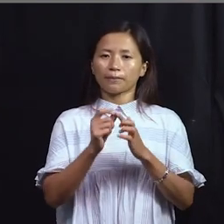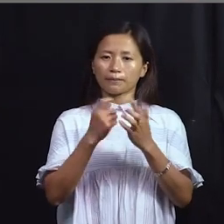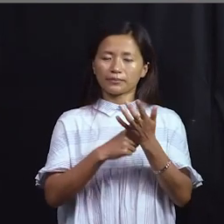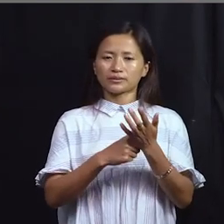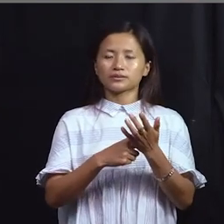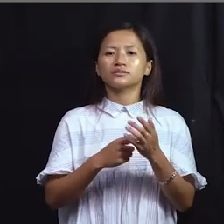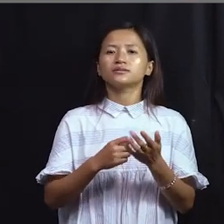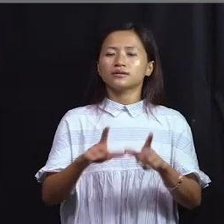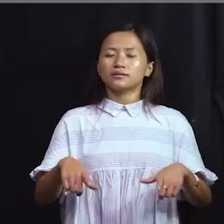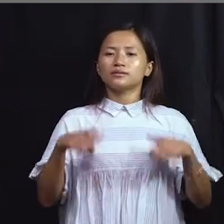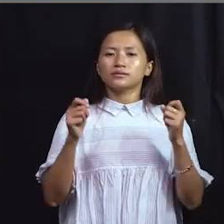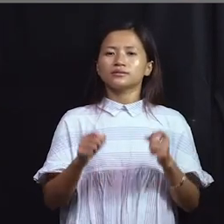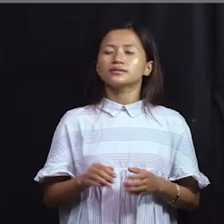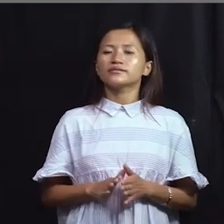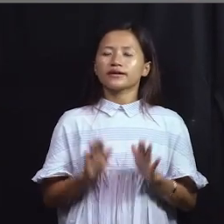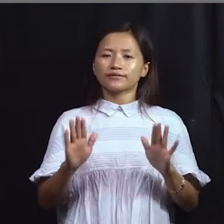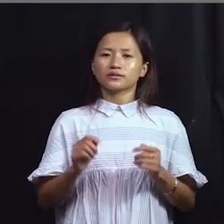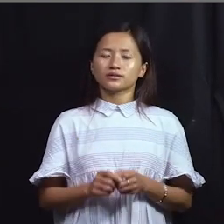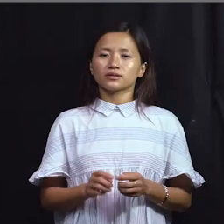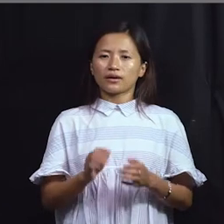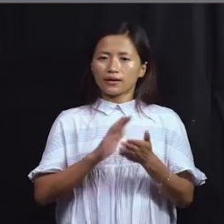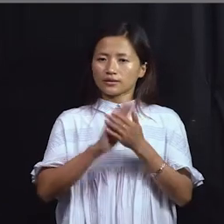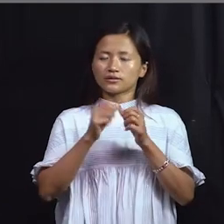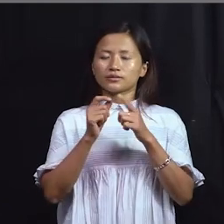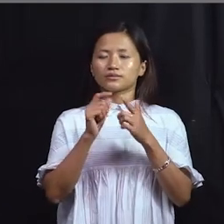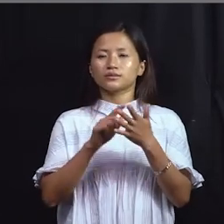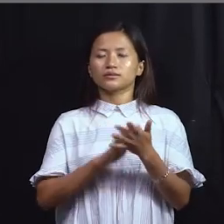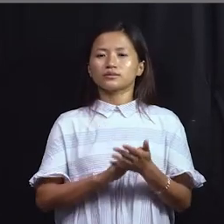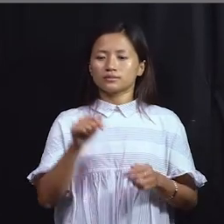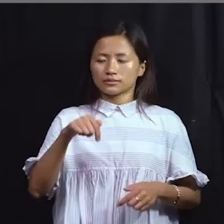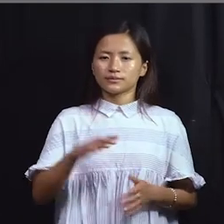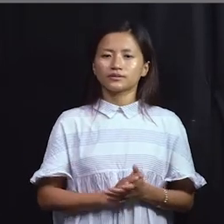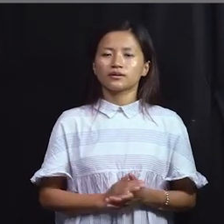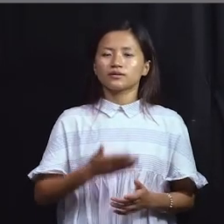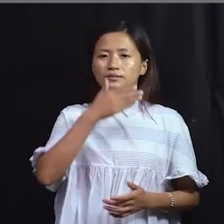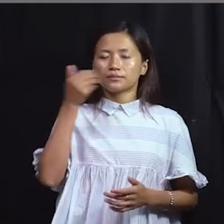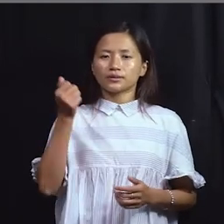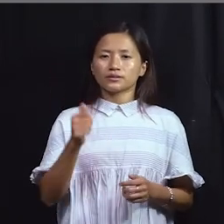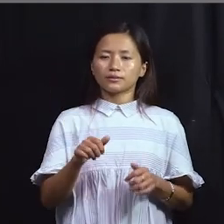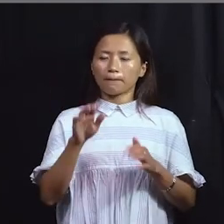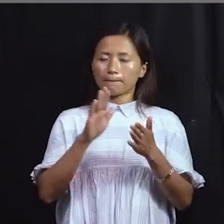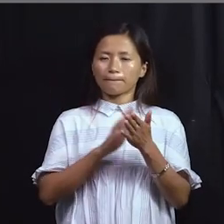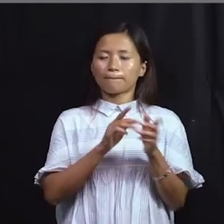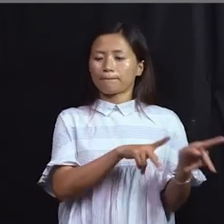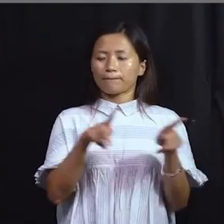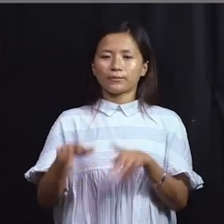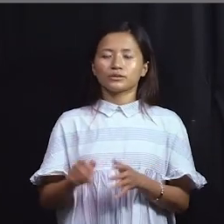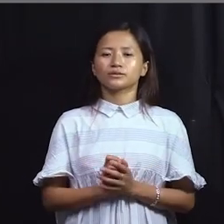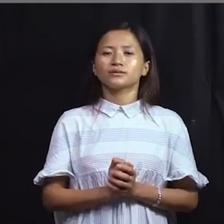life, I am not sure if it's happening or not. But if these are done in the best possible manner, I am